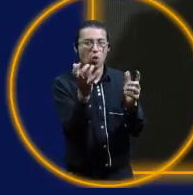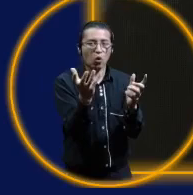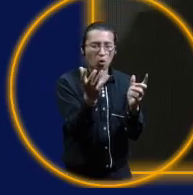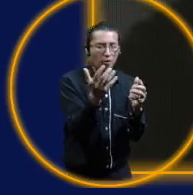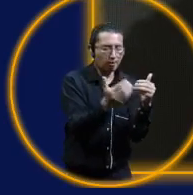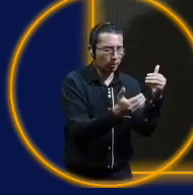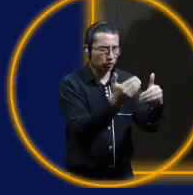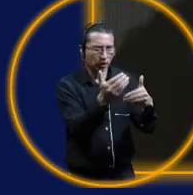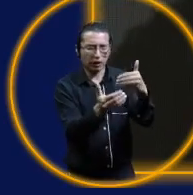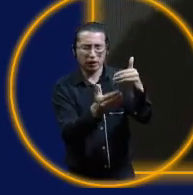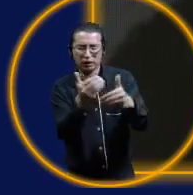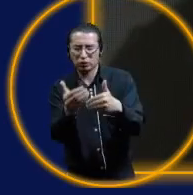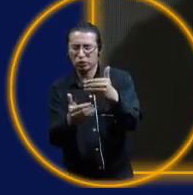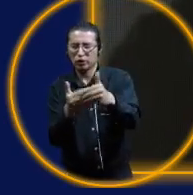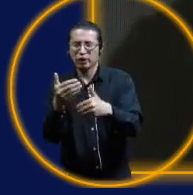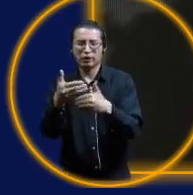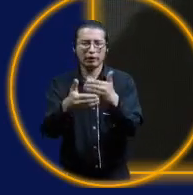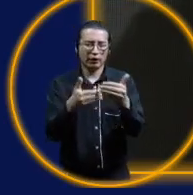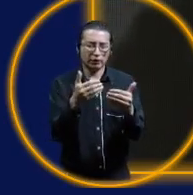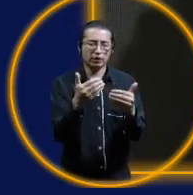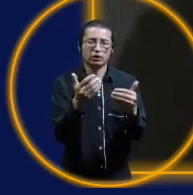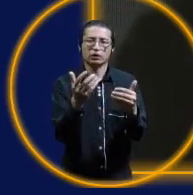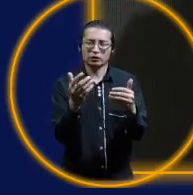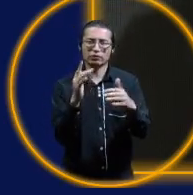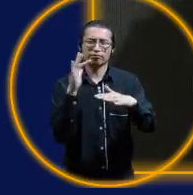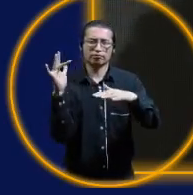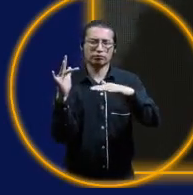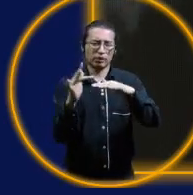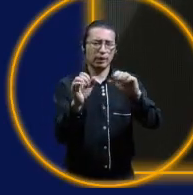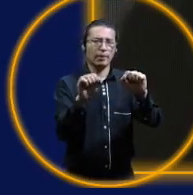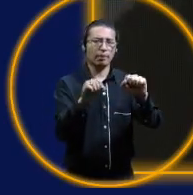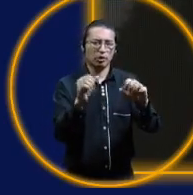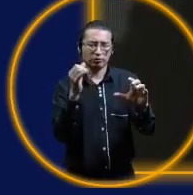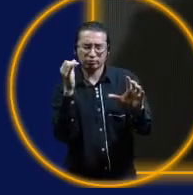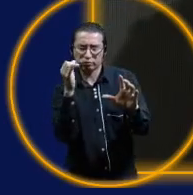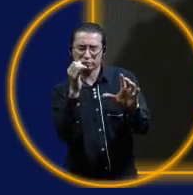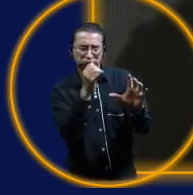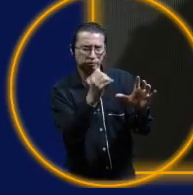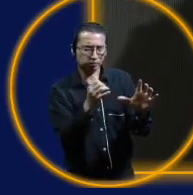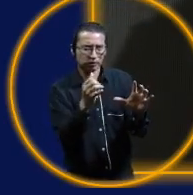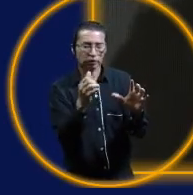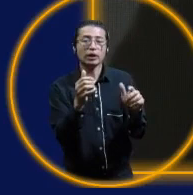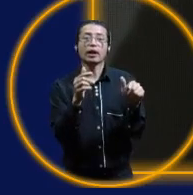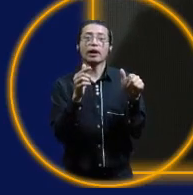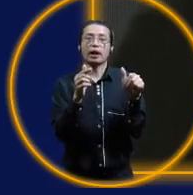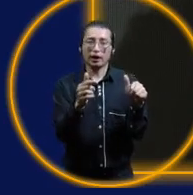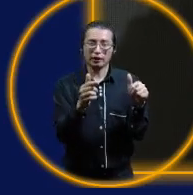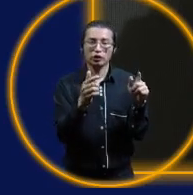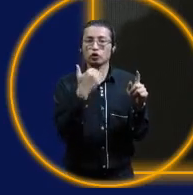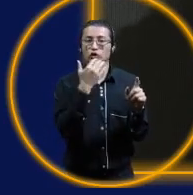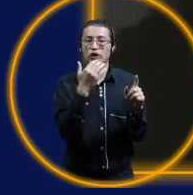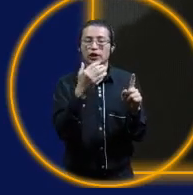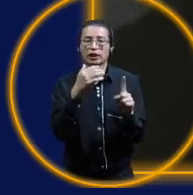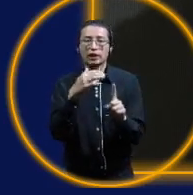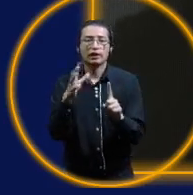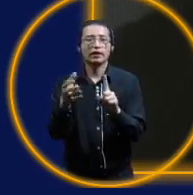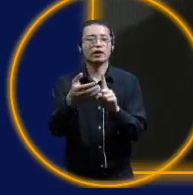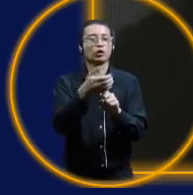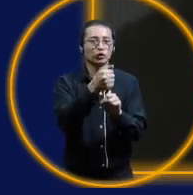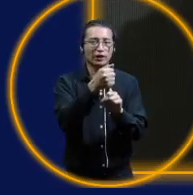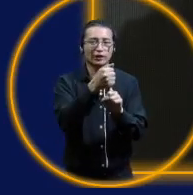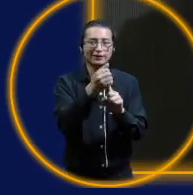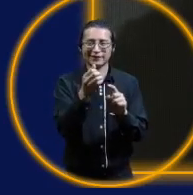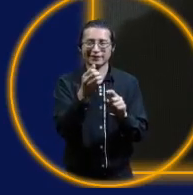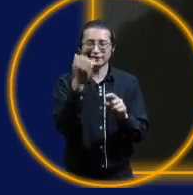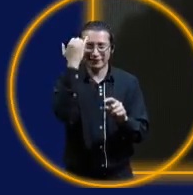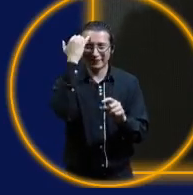pretty homogenized and like can go like everyone is following this trend, and it, like the first time you see it, you're like, okay,